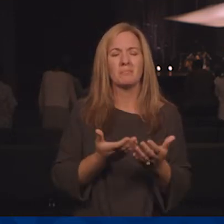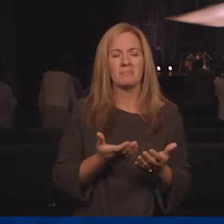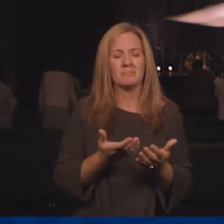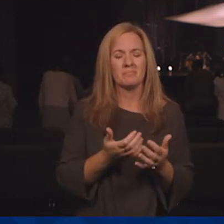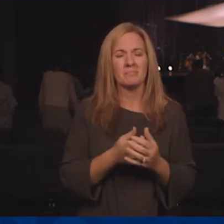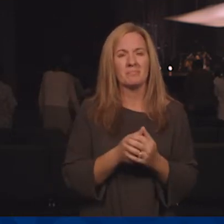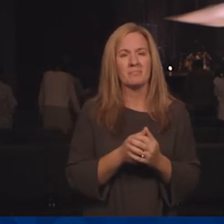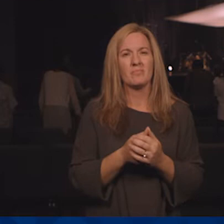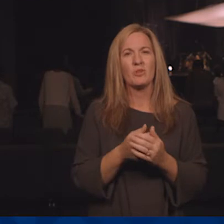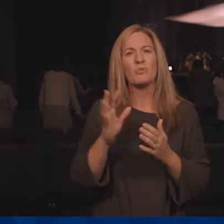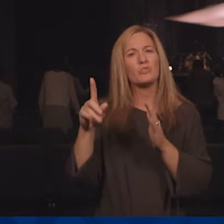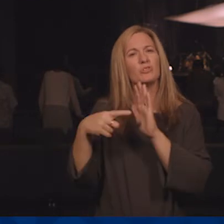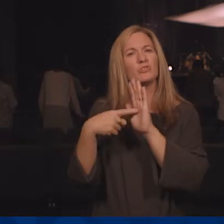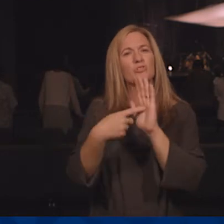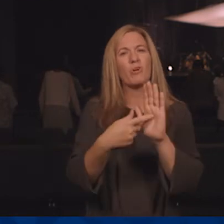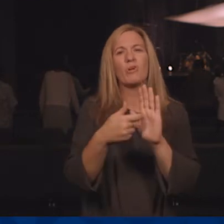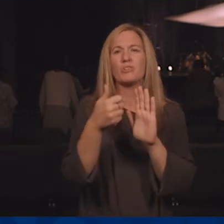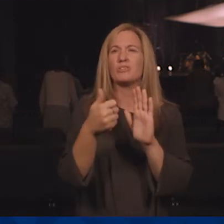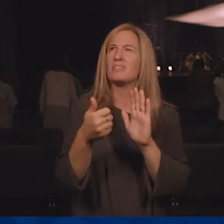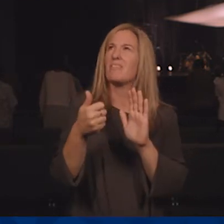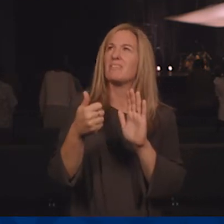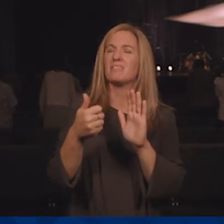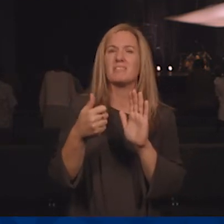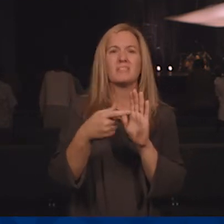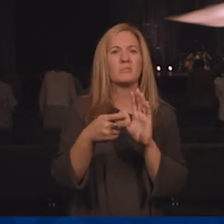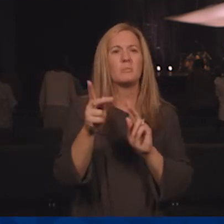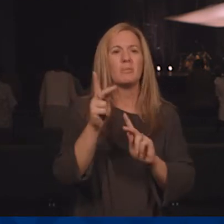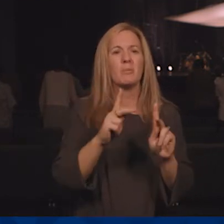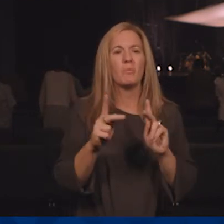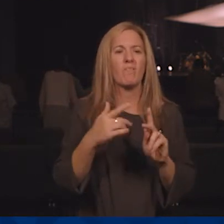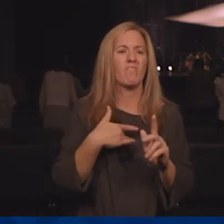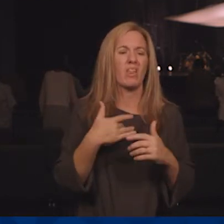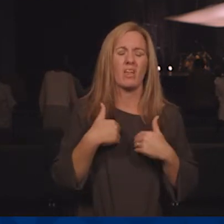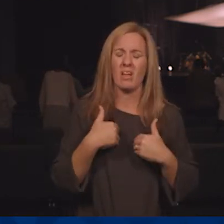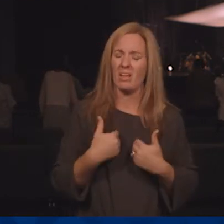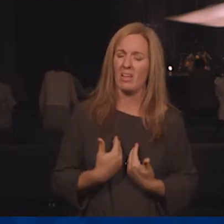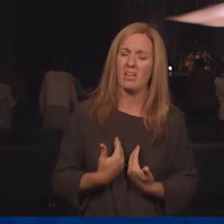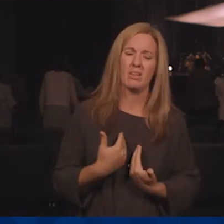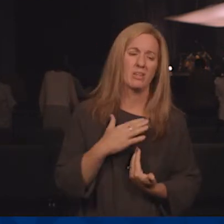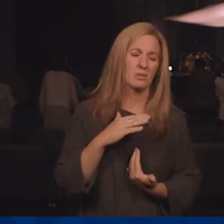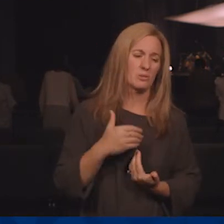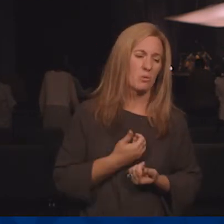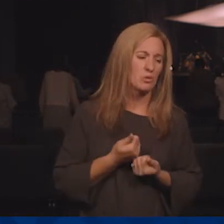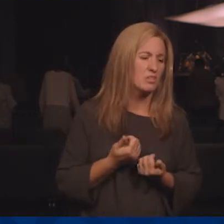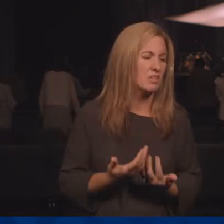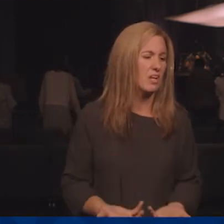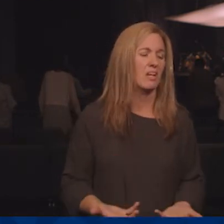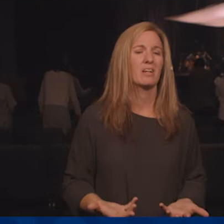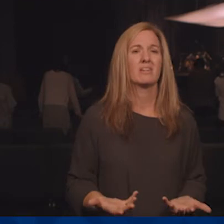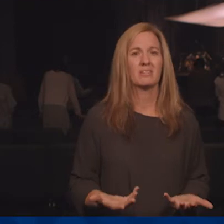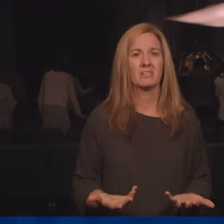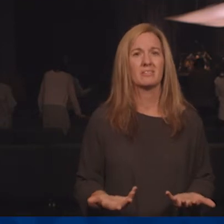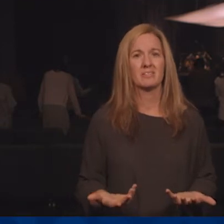Would you reveal yourself to folks who are weary, whose souls are tired?